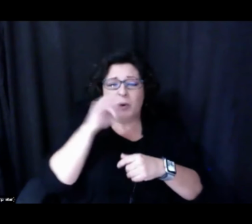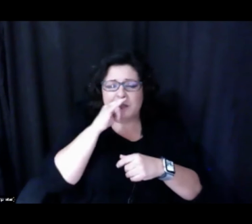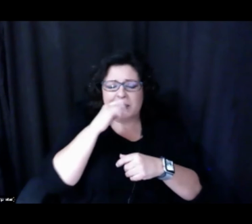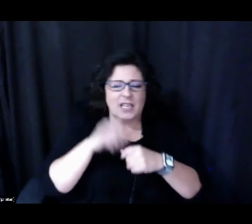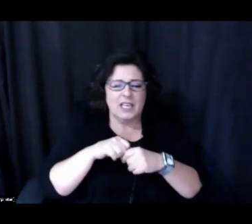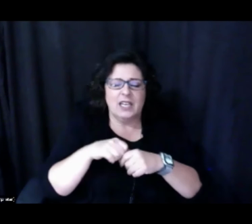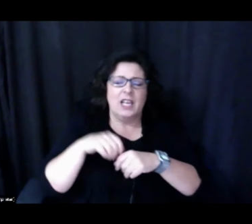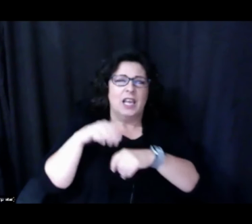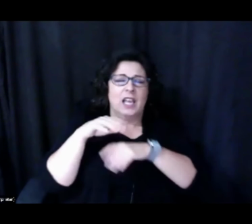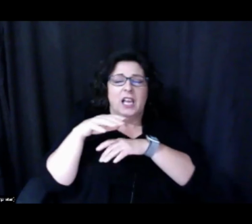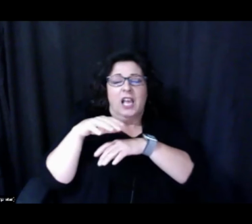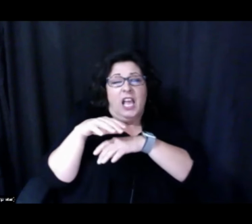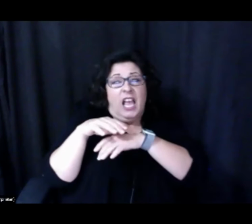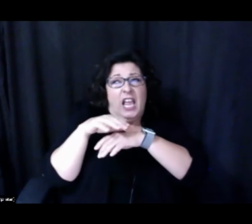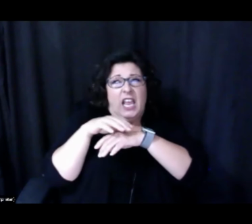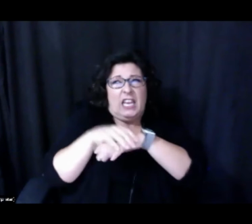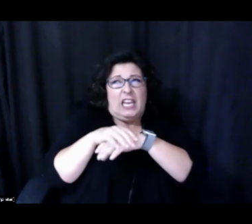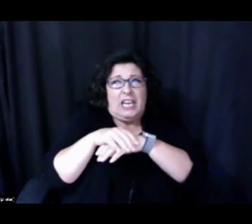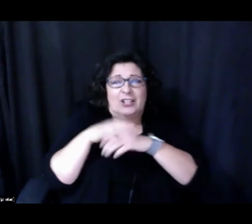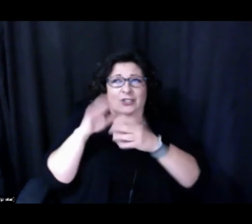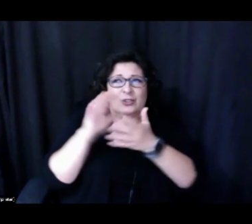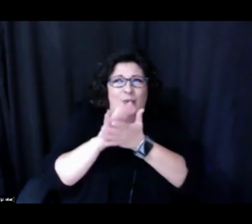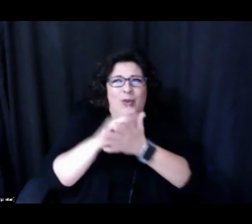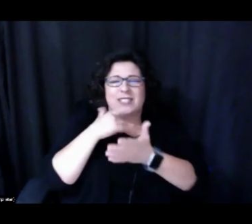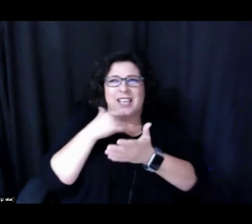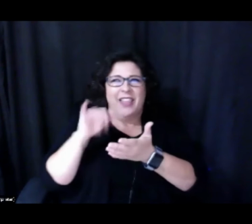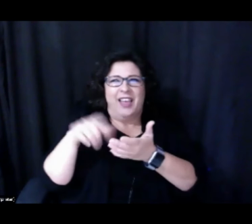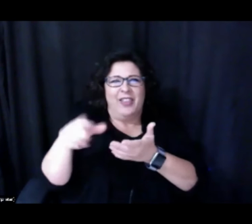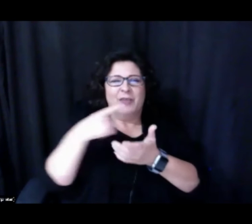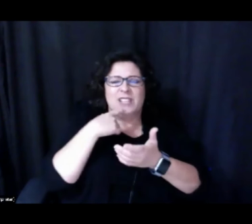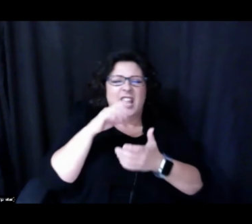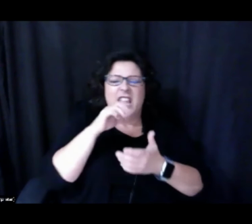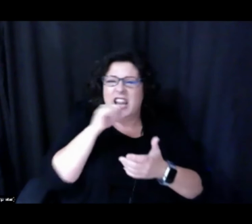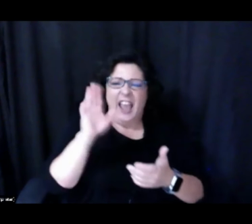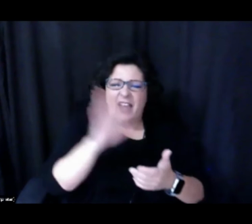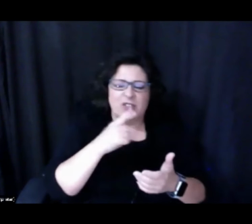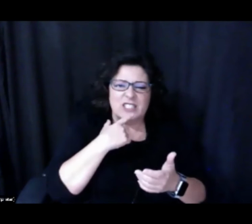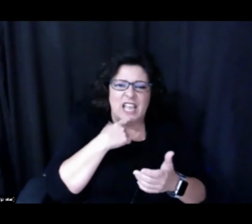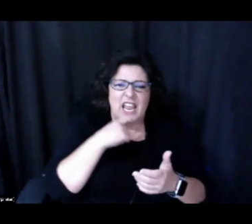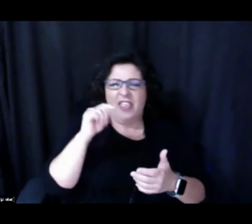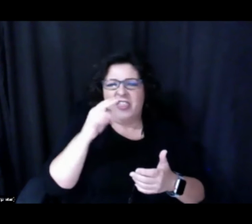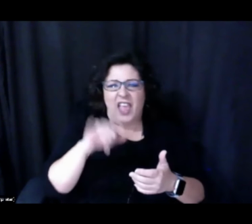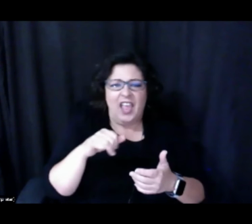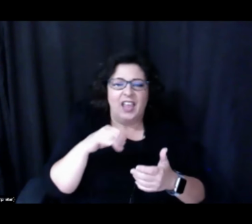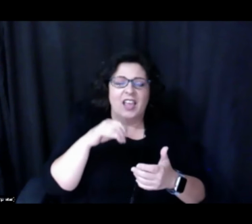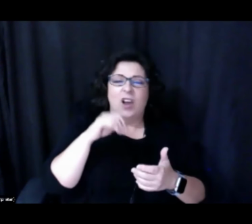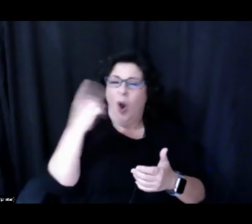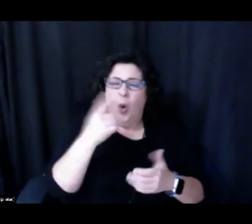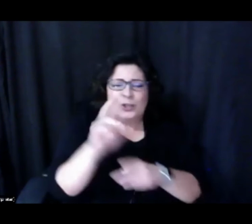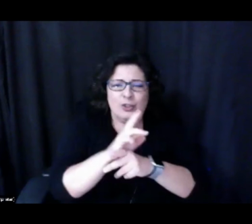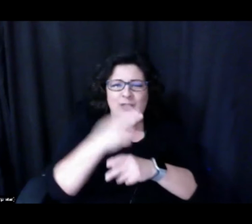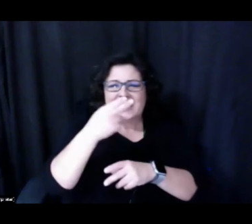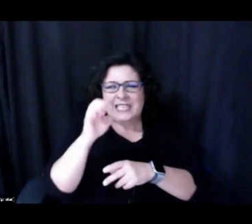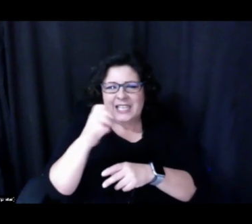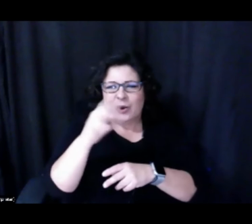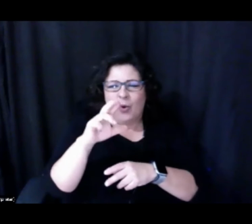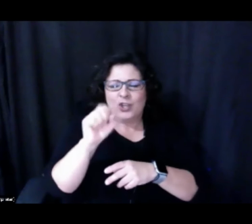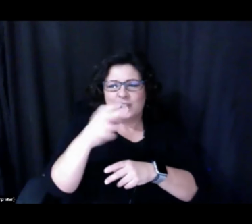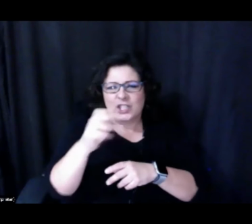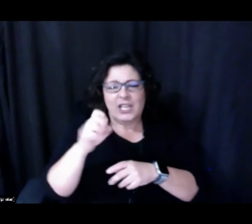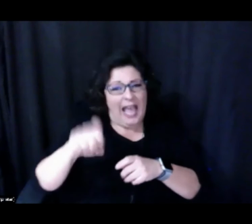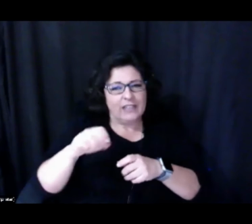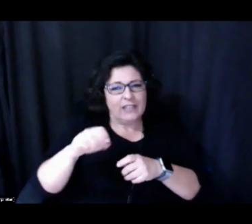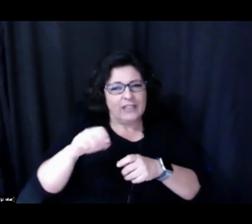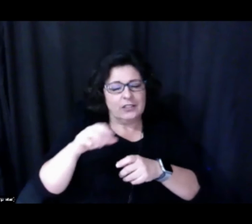never use they, them pronouns for singular use. Always say he or she. And so I had to unlearn that practice in